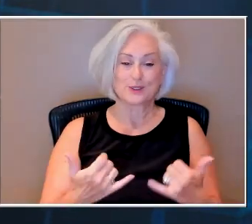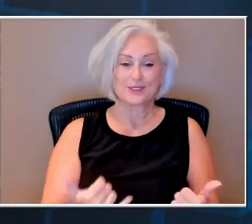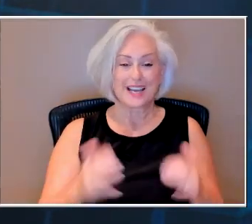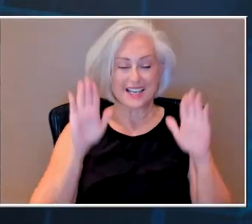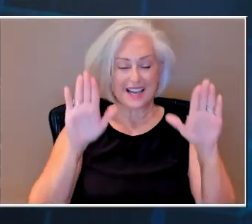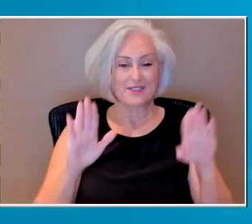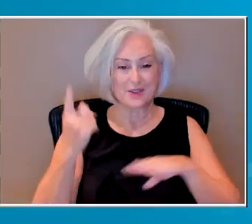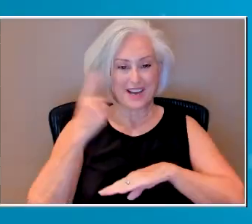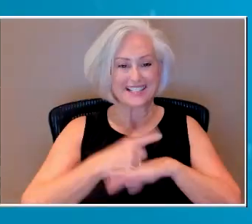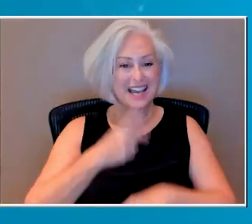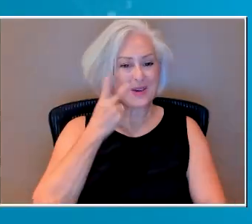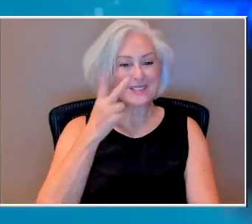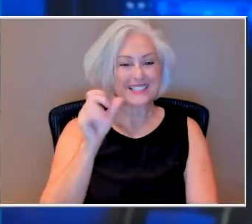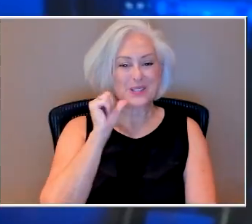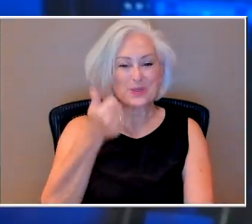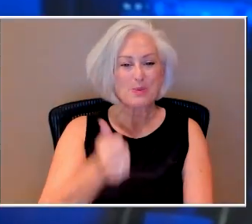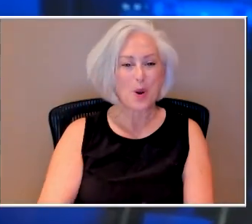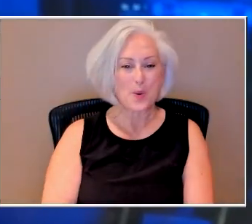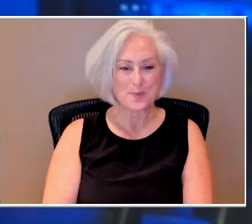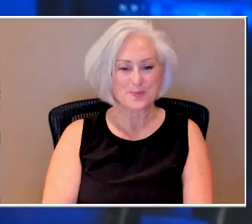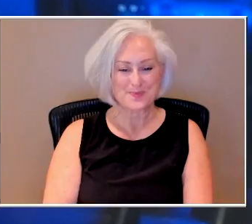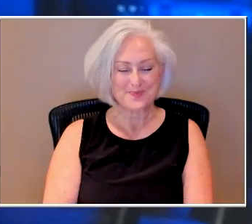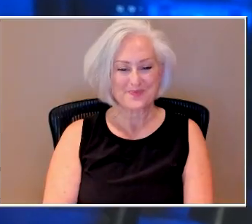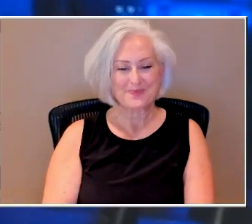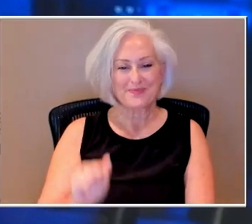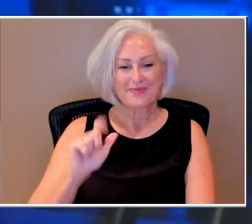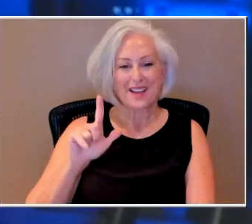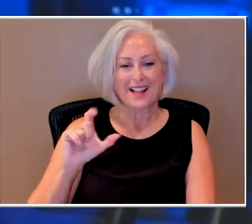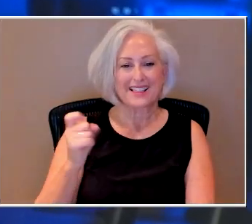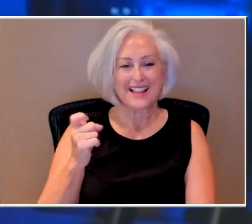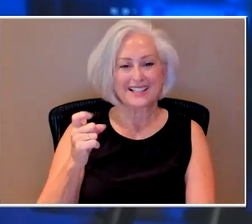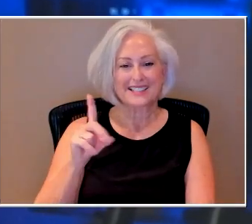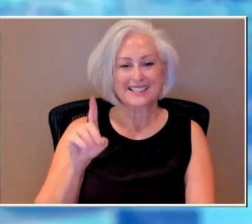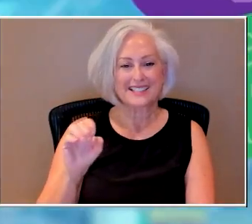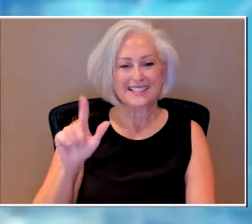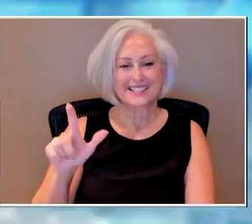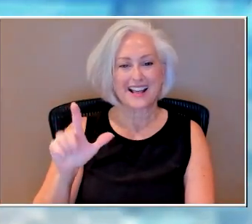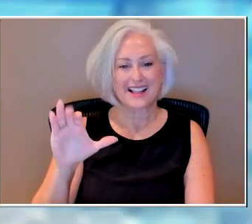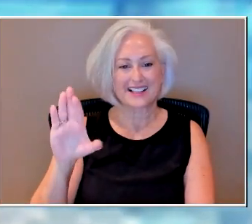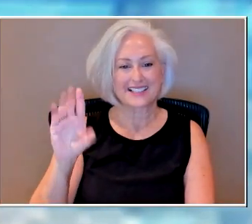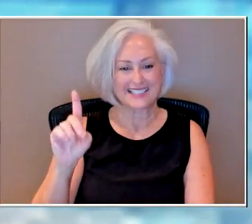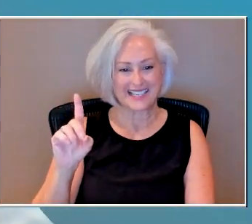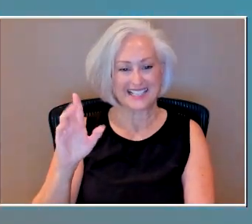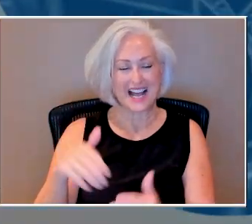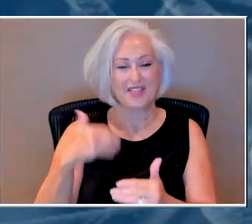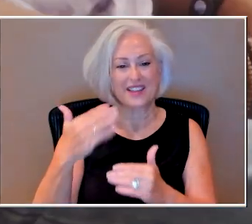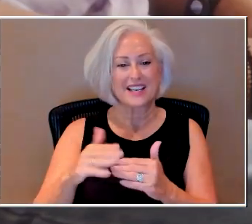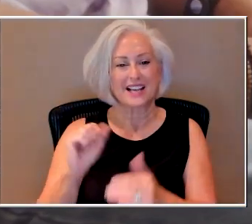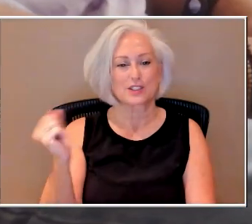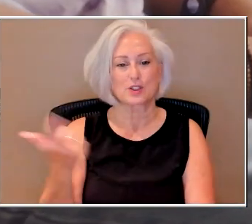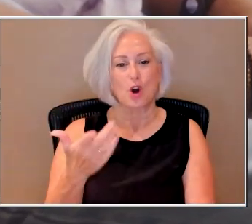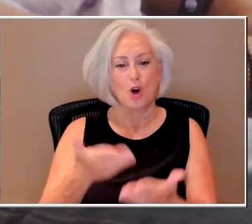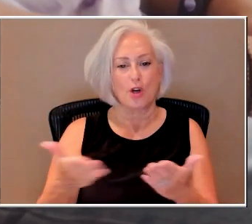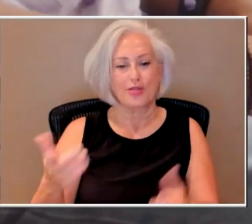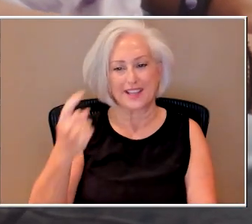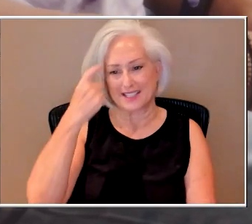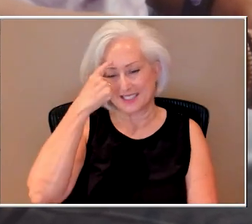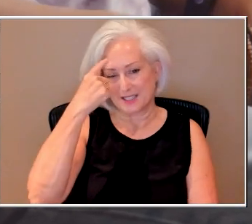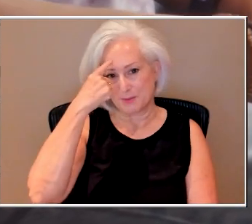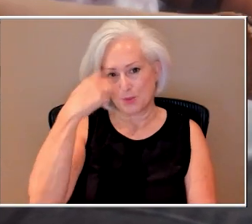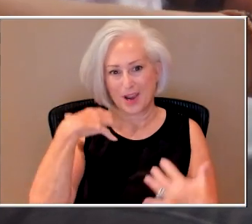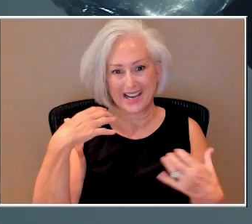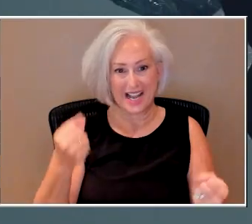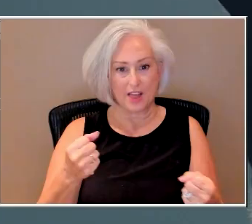back here tomorrow. I'm Alexis Del Cid on the next All Things Brain Health. Imagine struggling with every